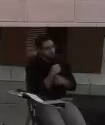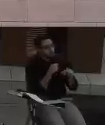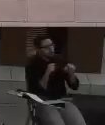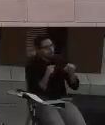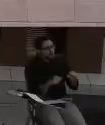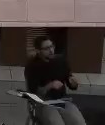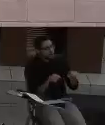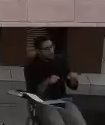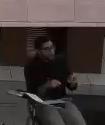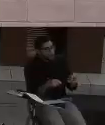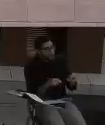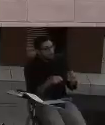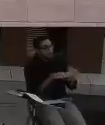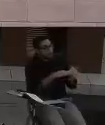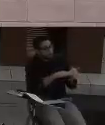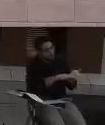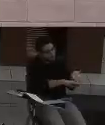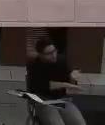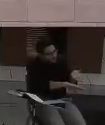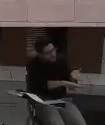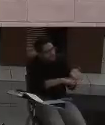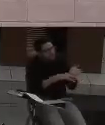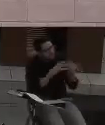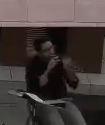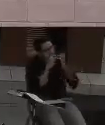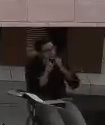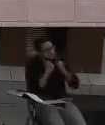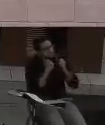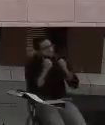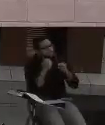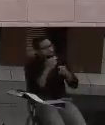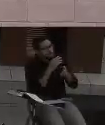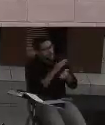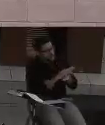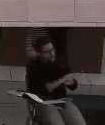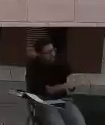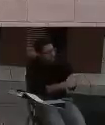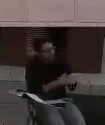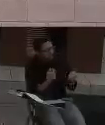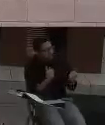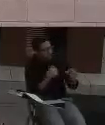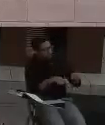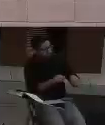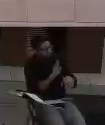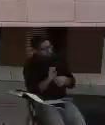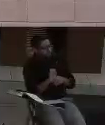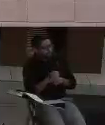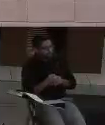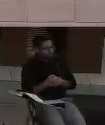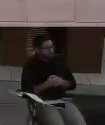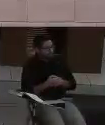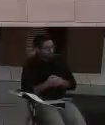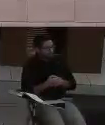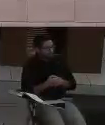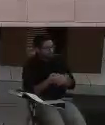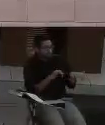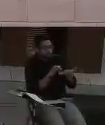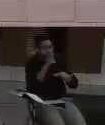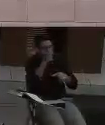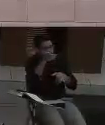be gracious, forgiving, hospitable, and generous because that is who God is. And we are